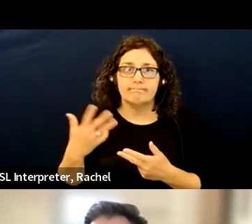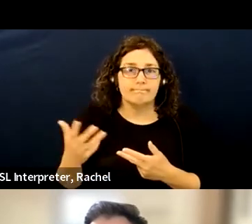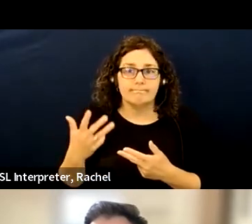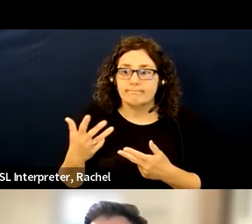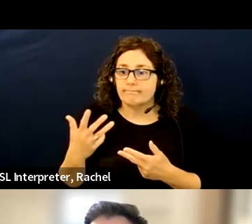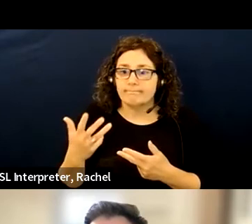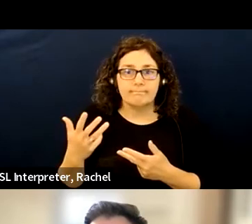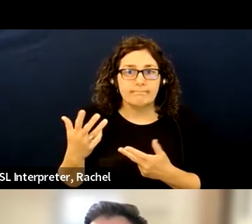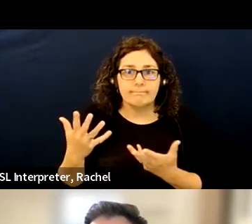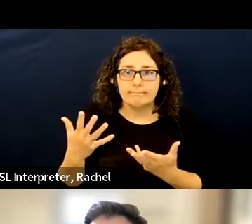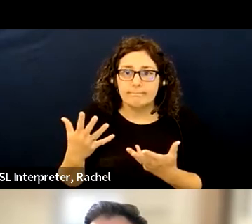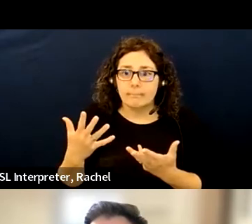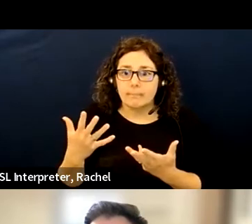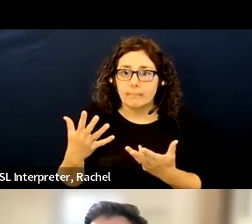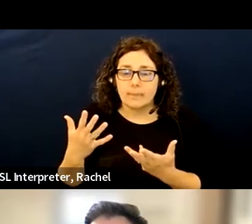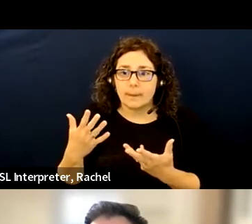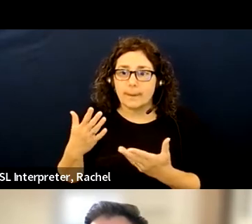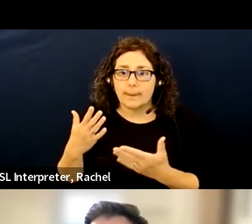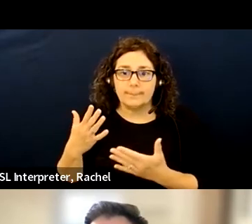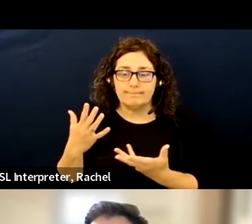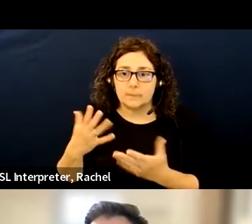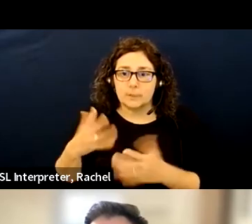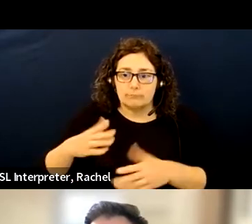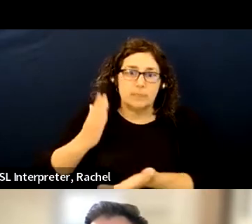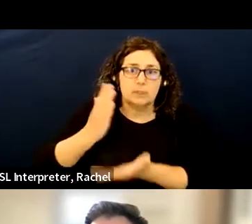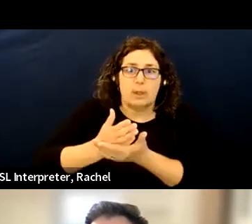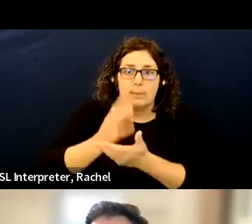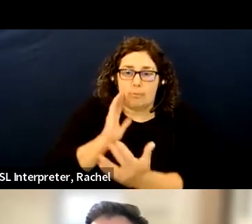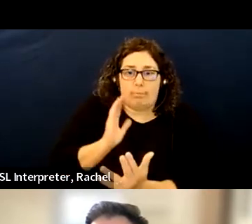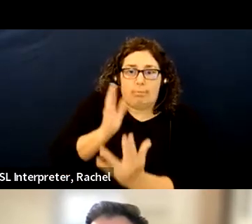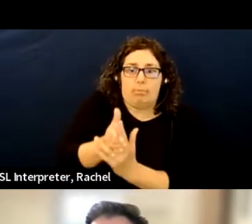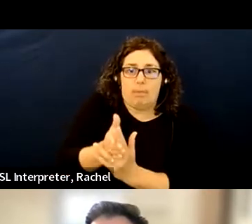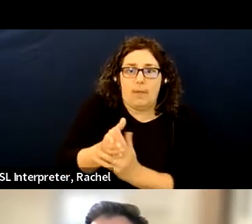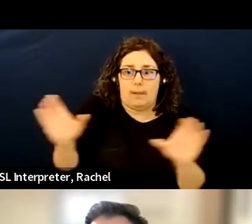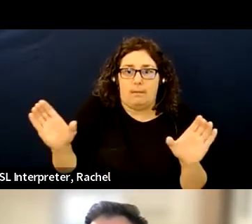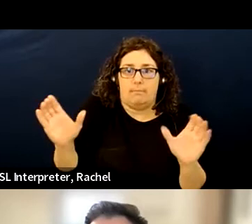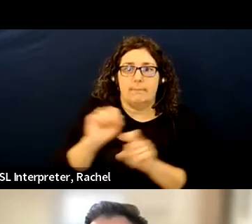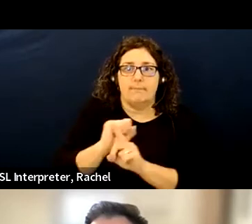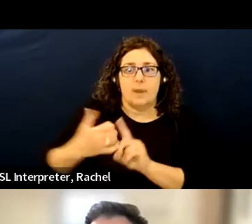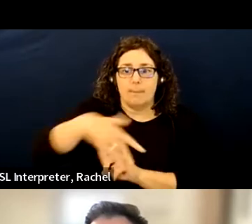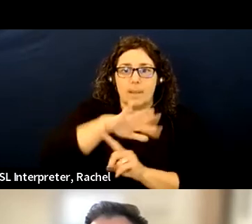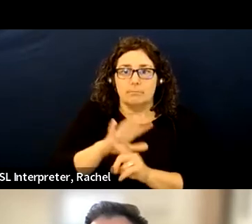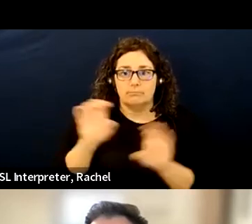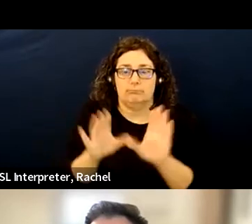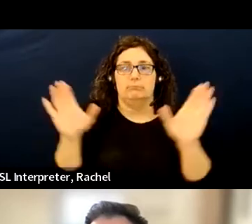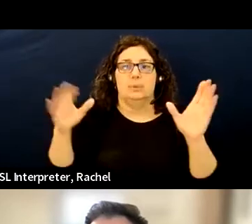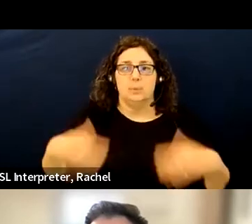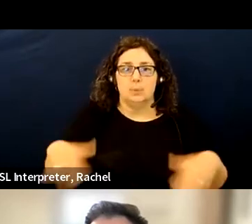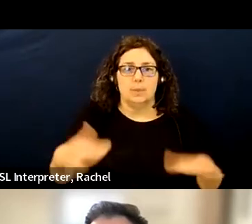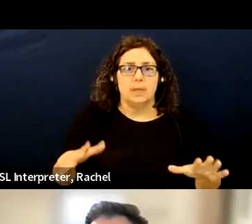combat or slow down the climate crisis. I really think there's